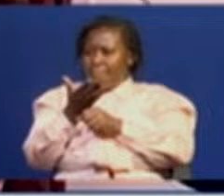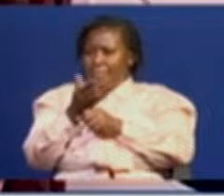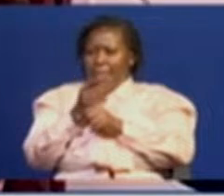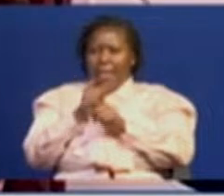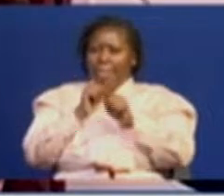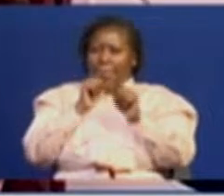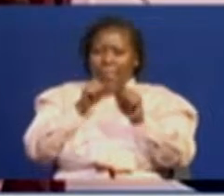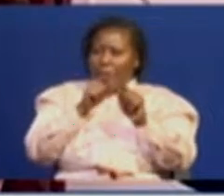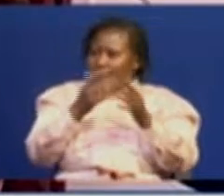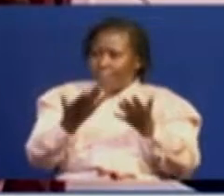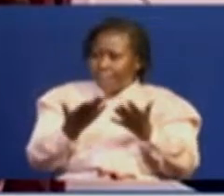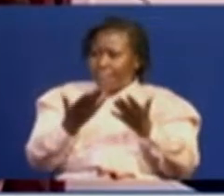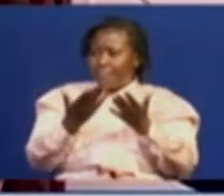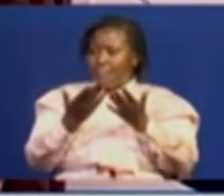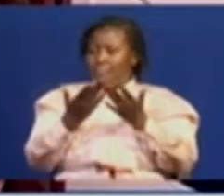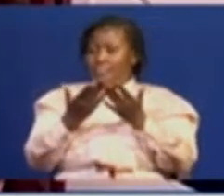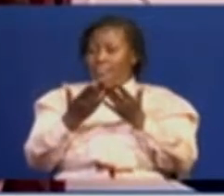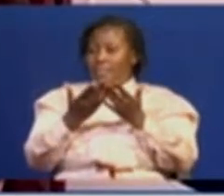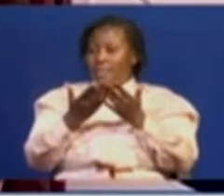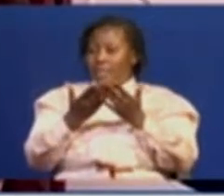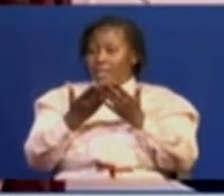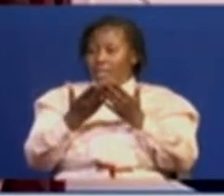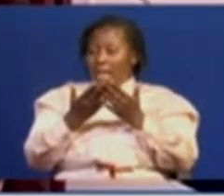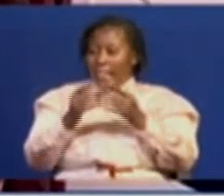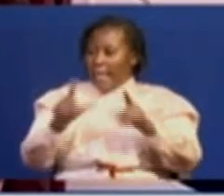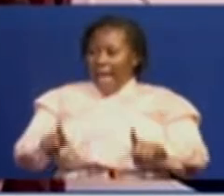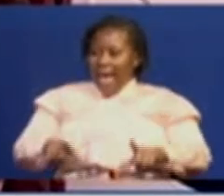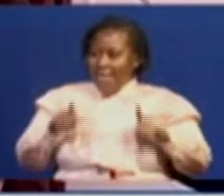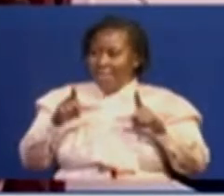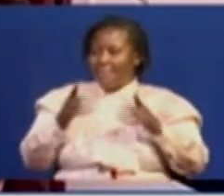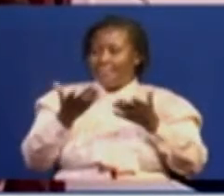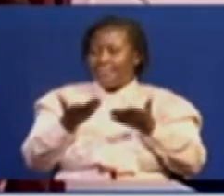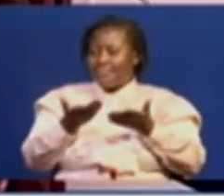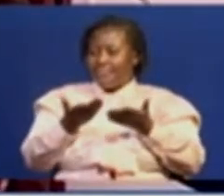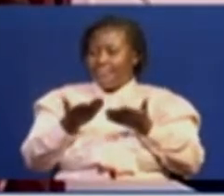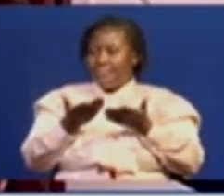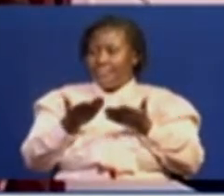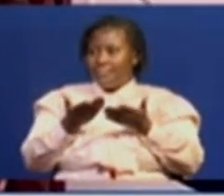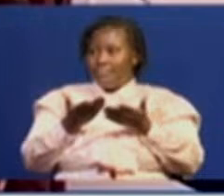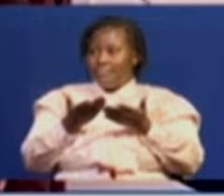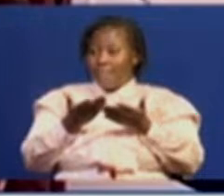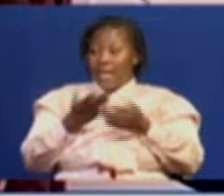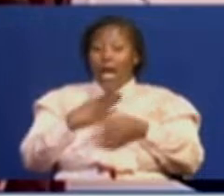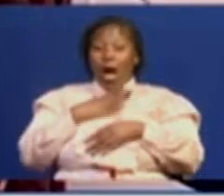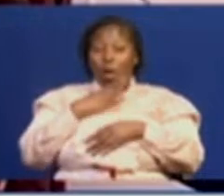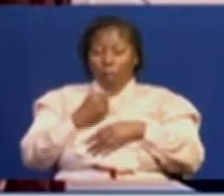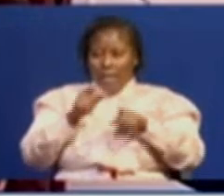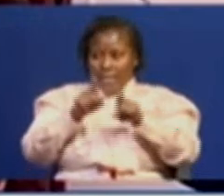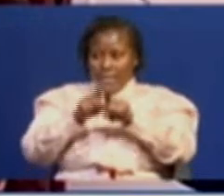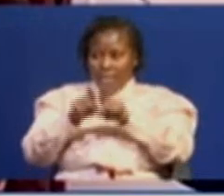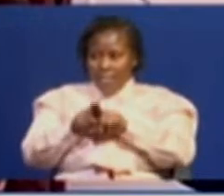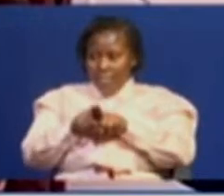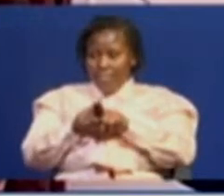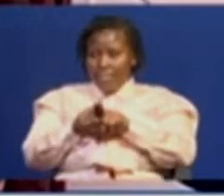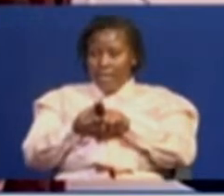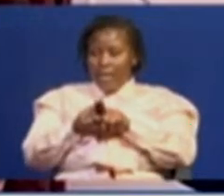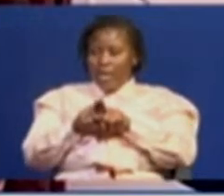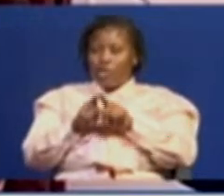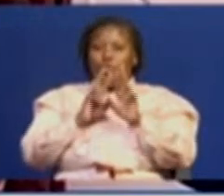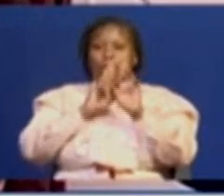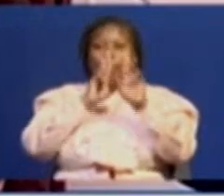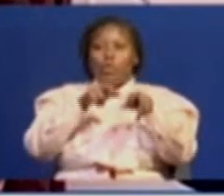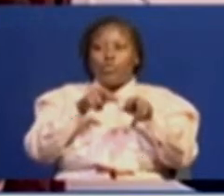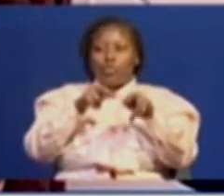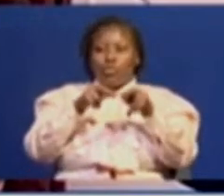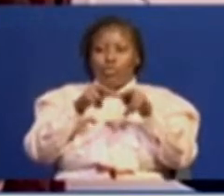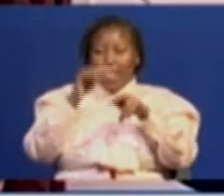threats. There were so many threats on our lives, honorable Speaker. And I would want even